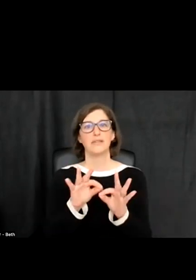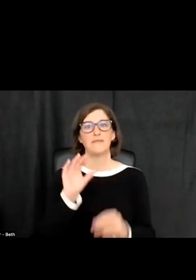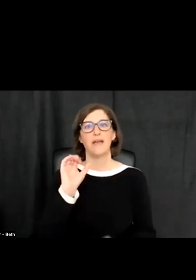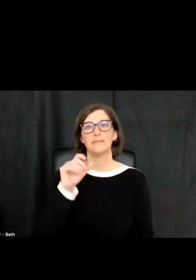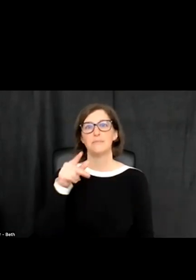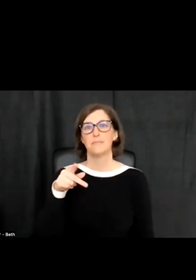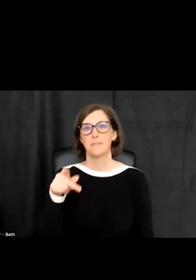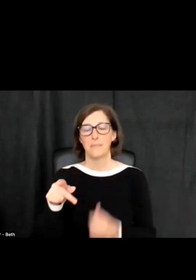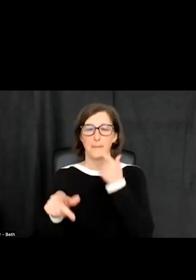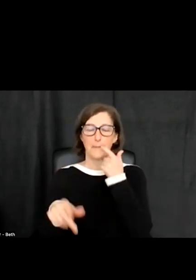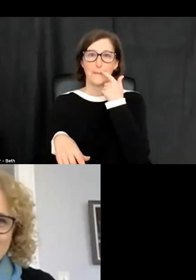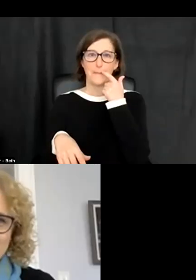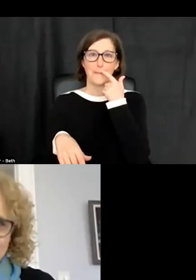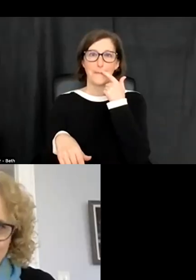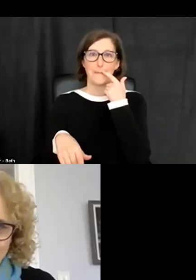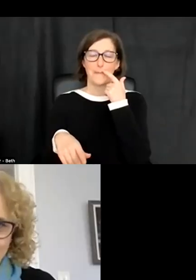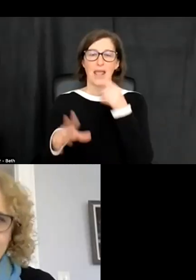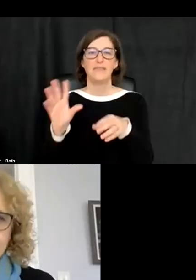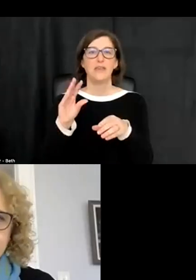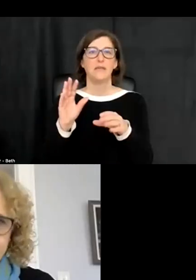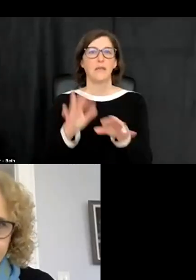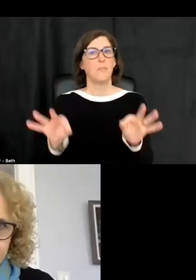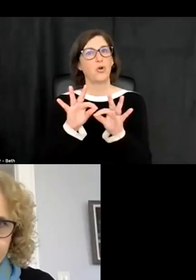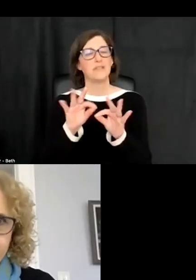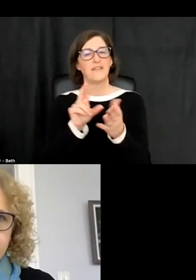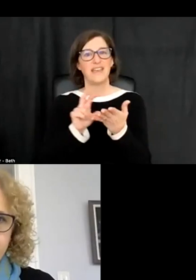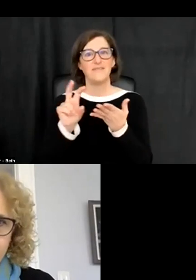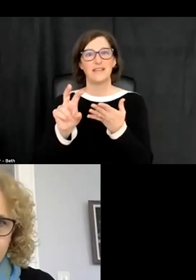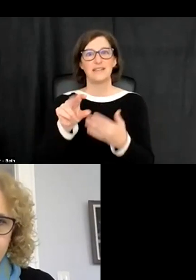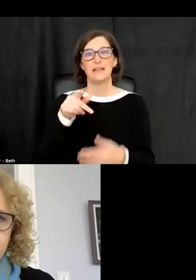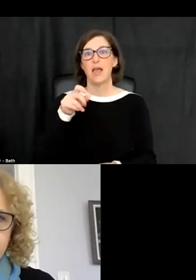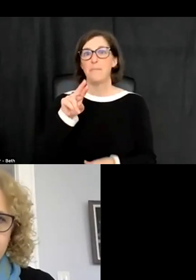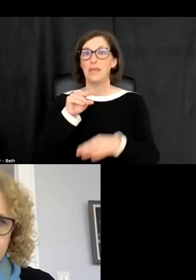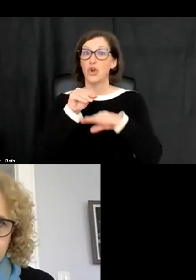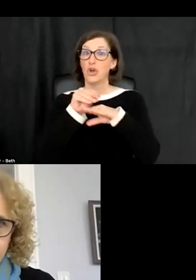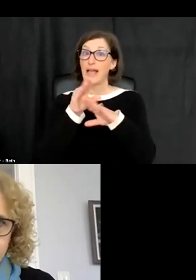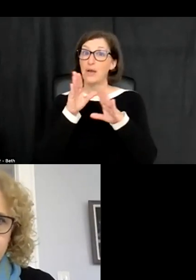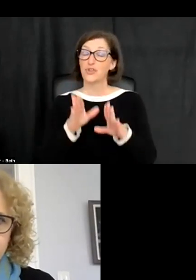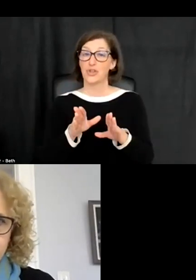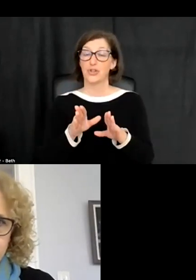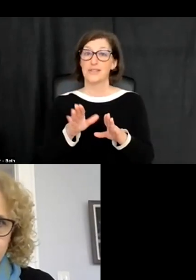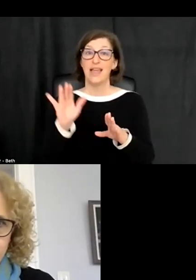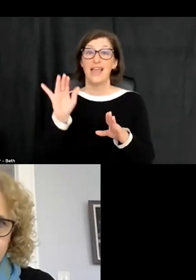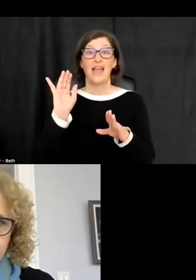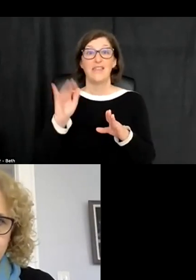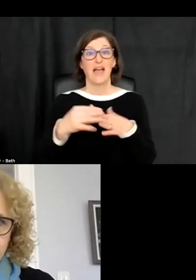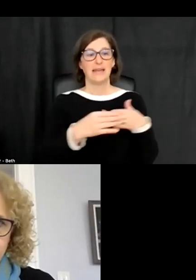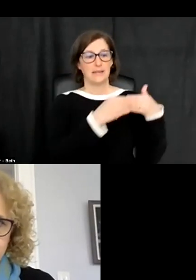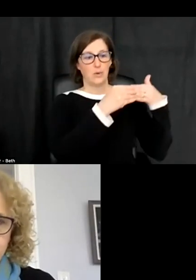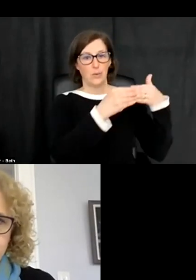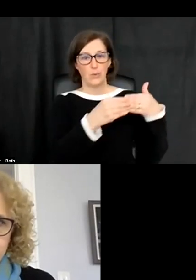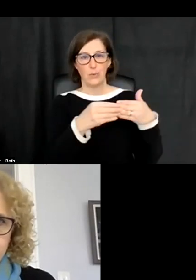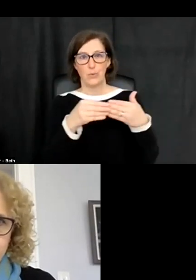supervision and the importance of investing, that peer counselors certainly is a through line throughout all of this,